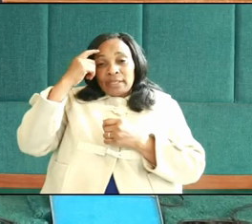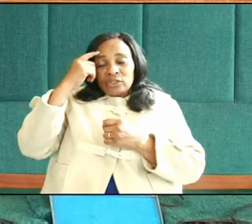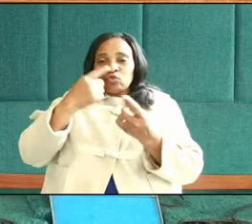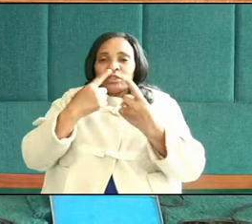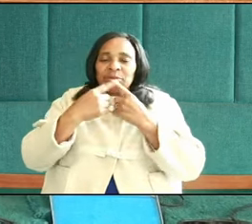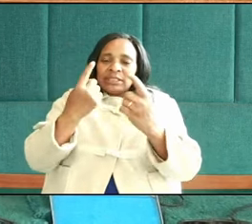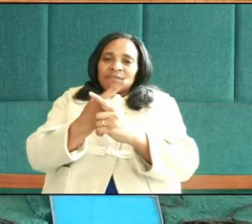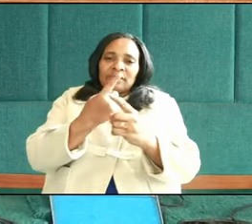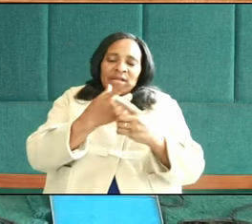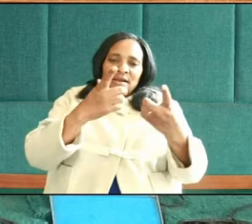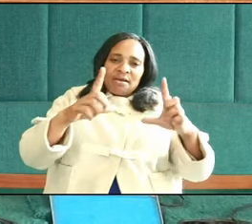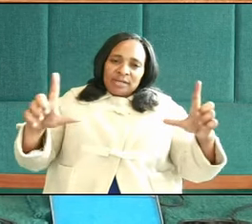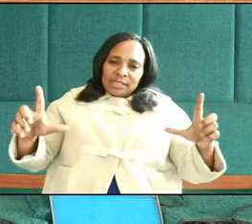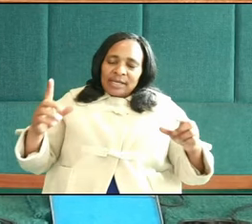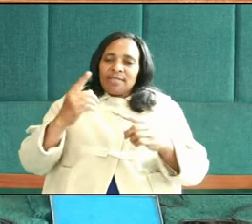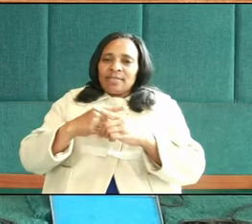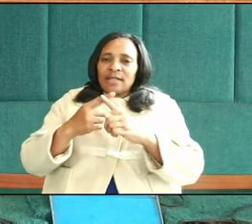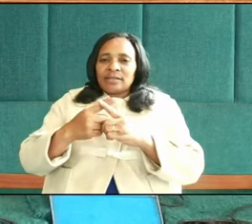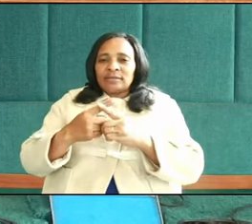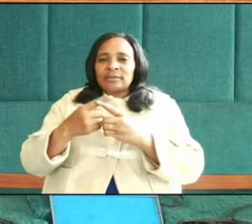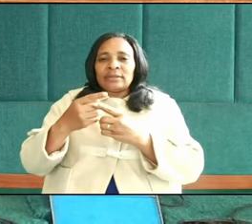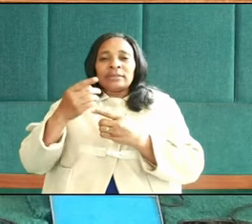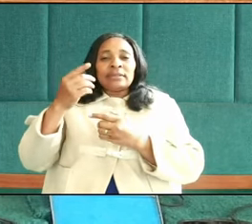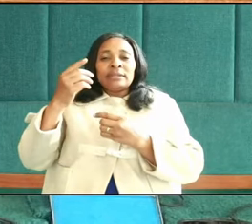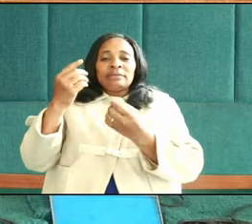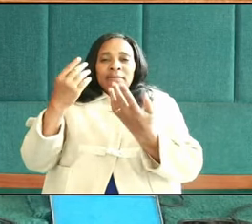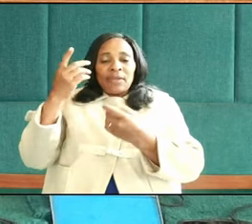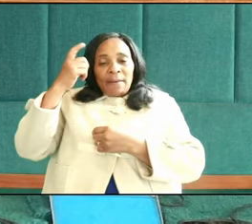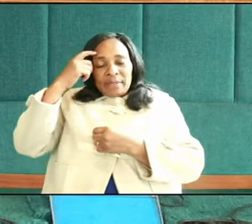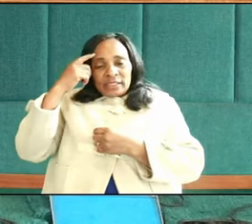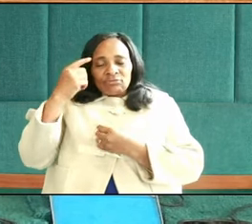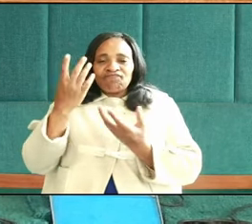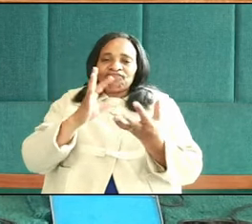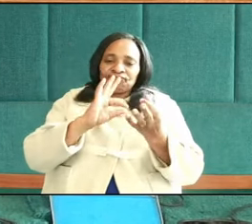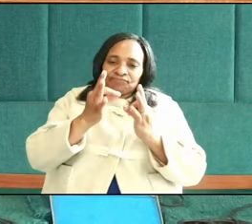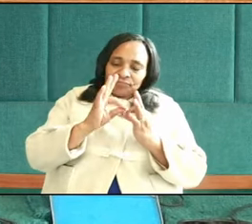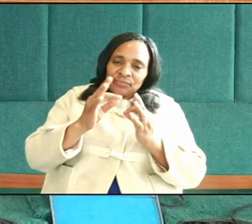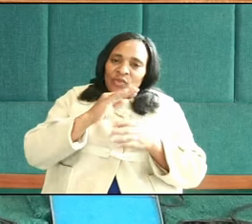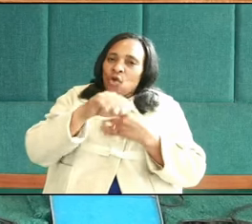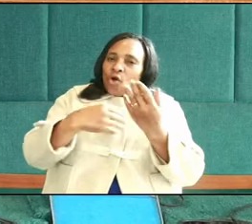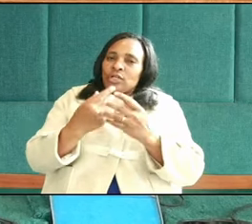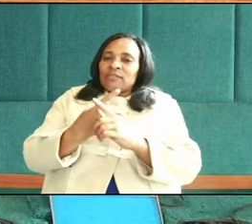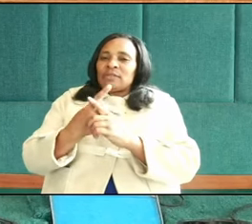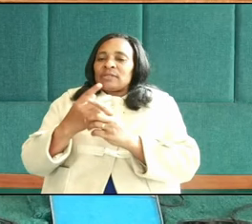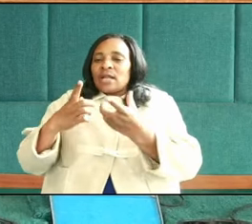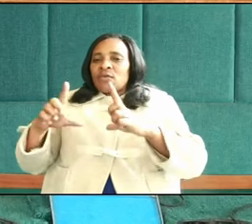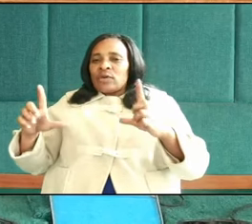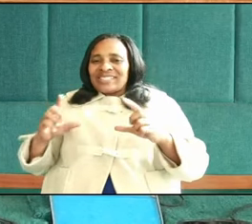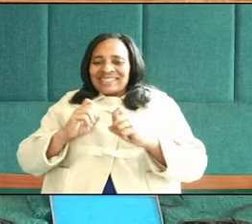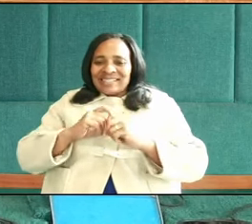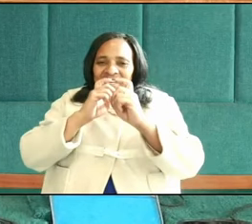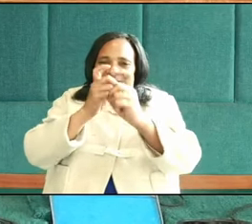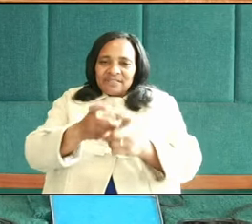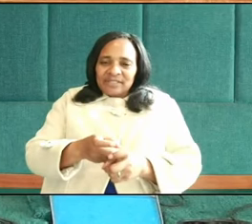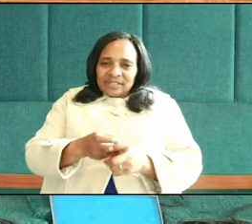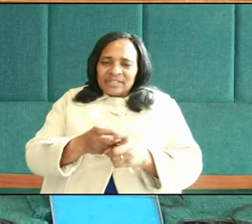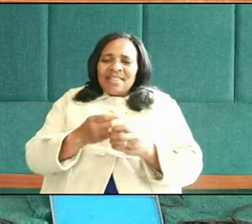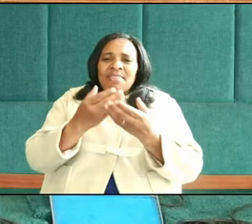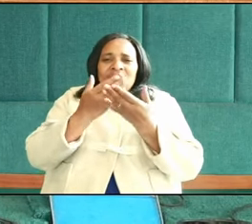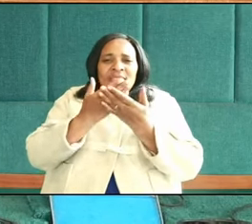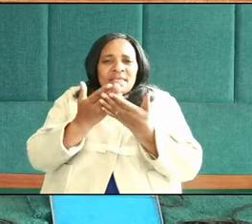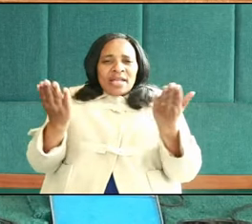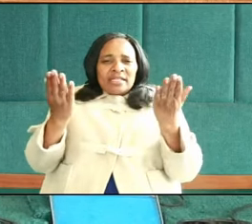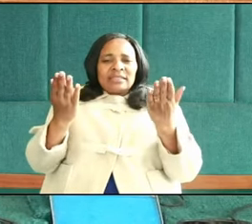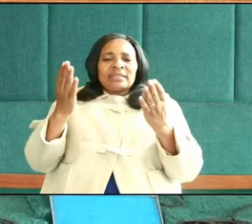different languages, and the ability to interpret those languages. Others have the gift of discernment, which means they're